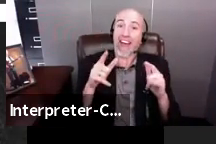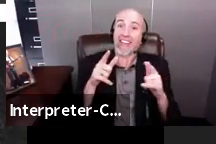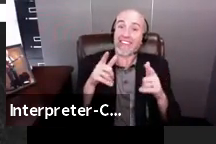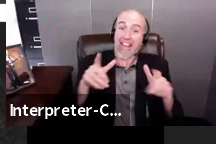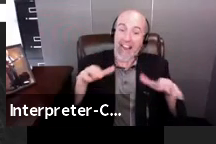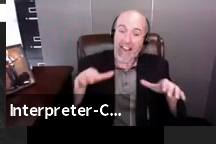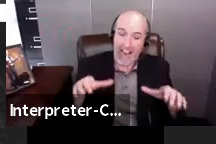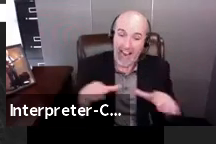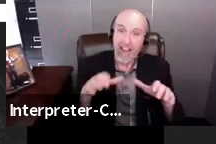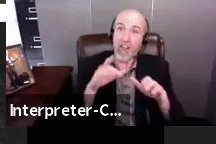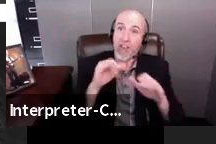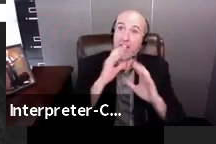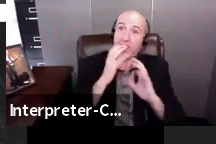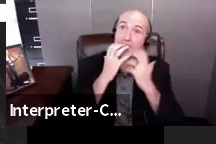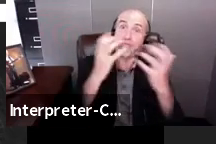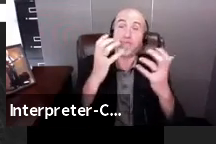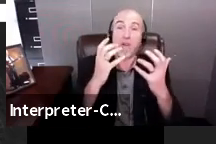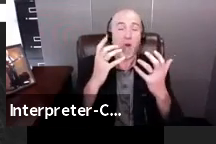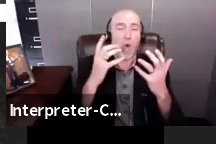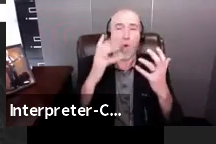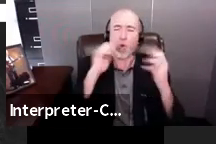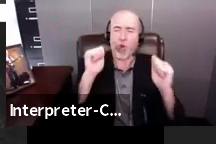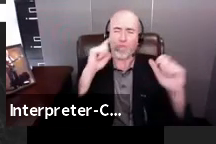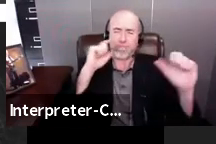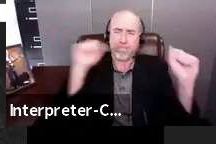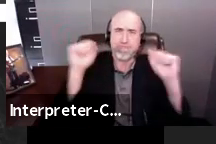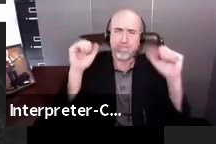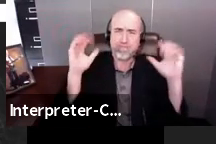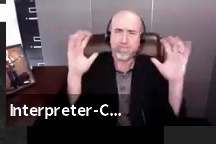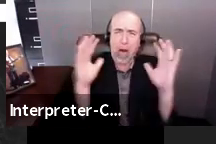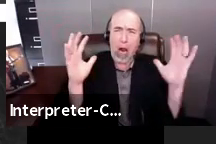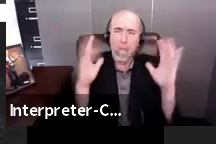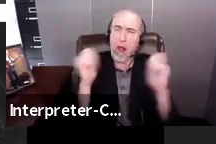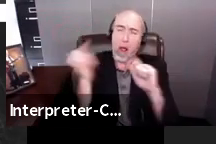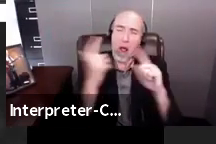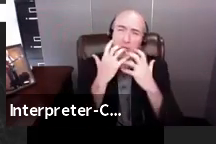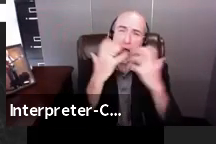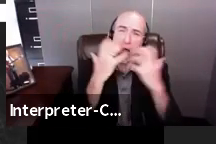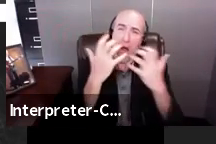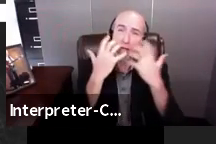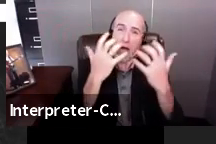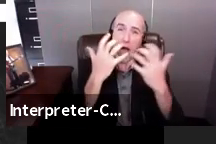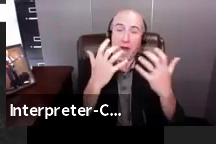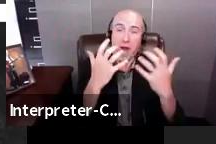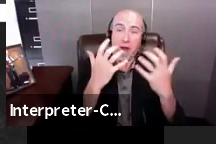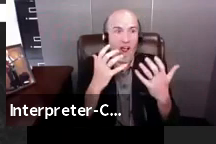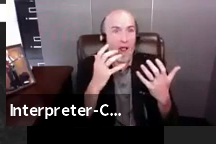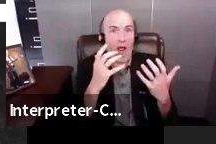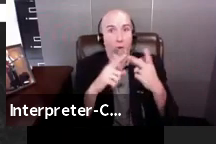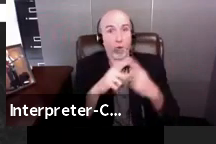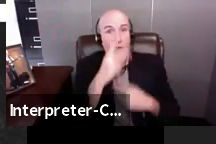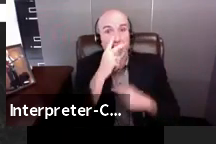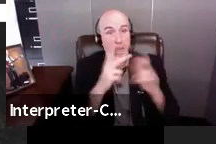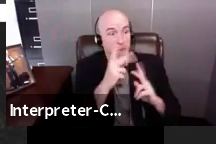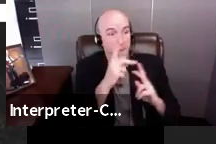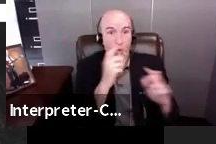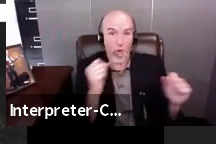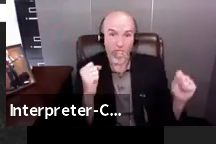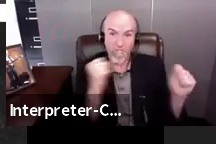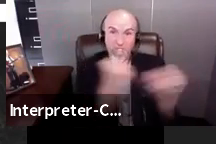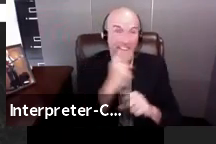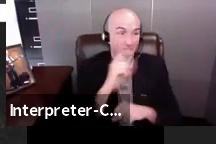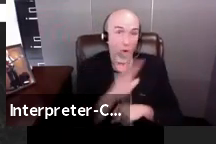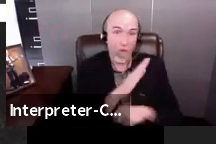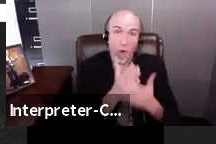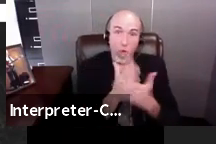right, was just thundering through that Capitol. And, you know, again, when you see people fighting for their rights, when